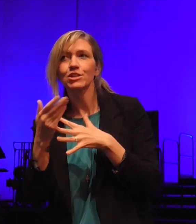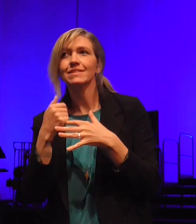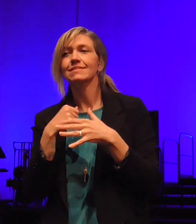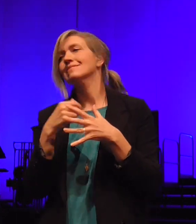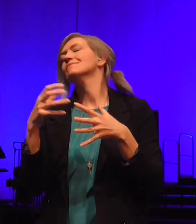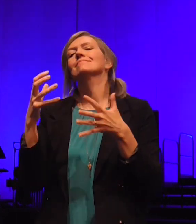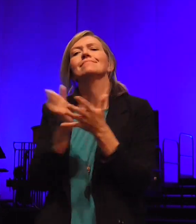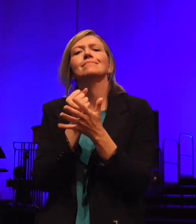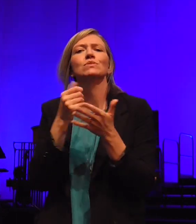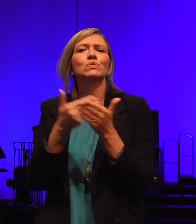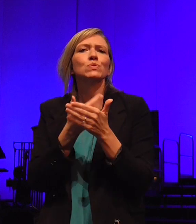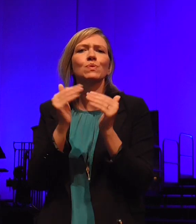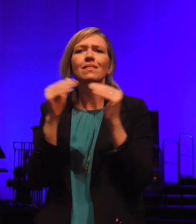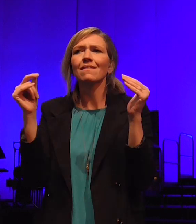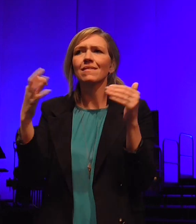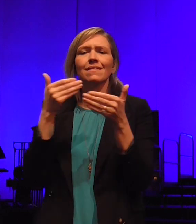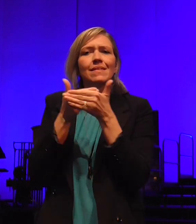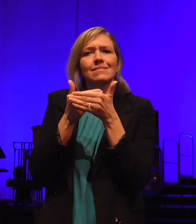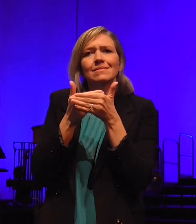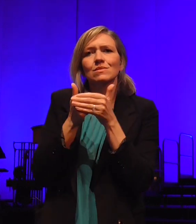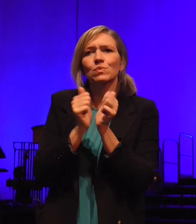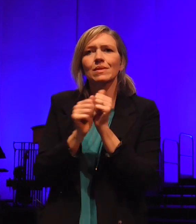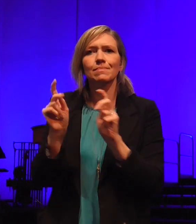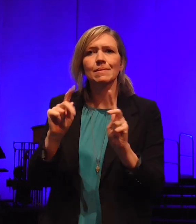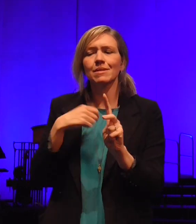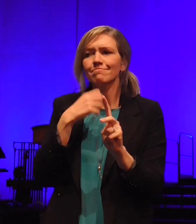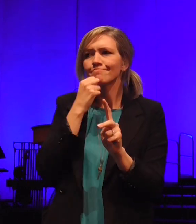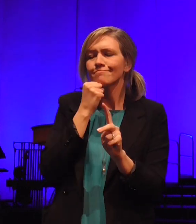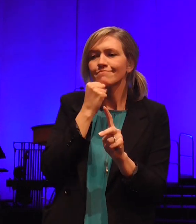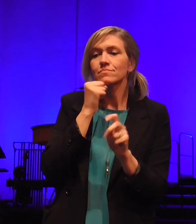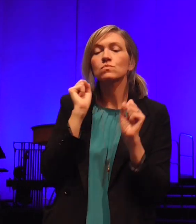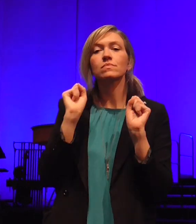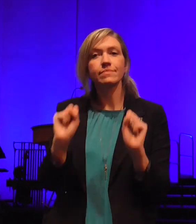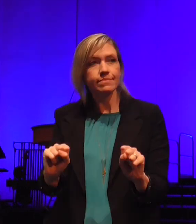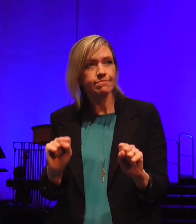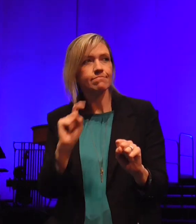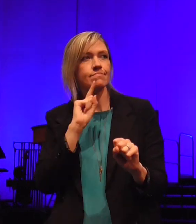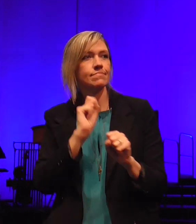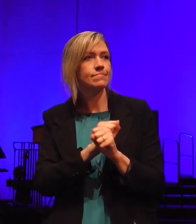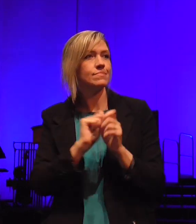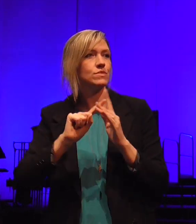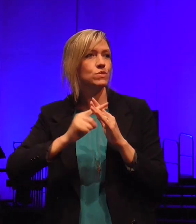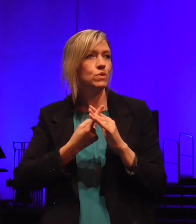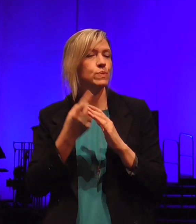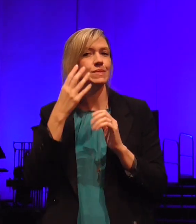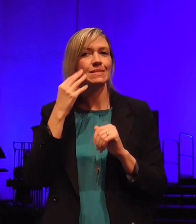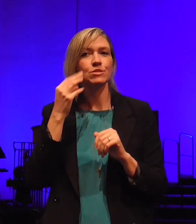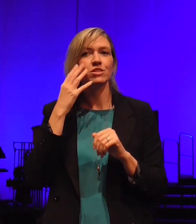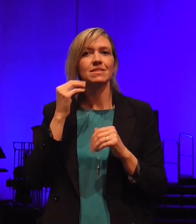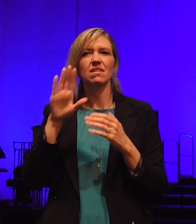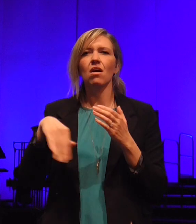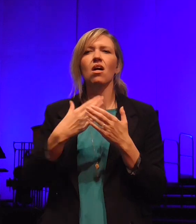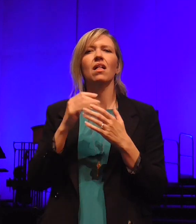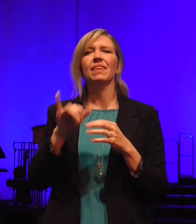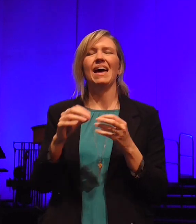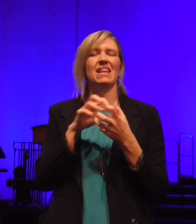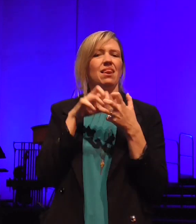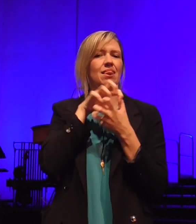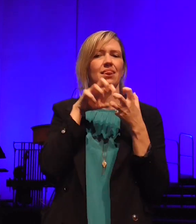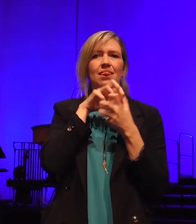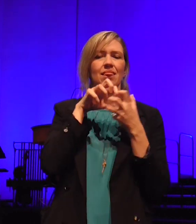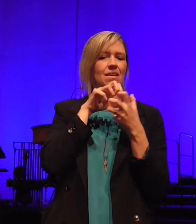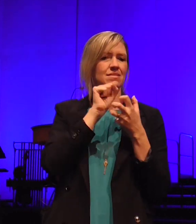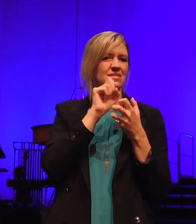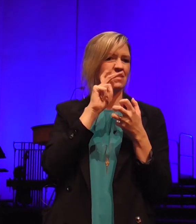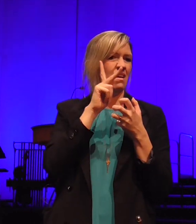of intimacy with people that we care about, we can begin to experience all of that stuckness, taking